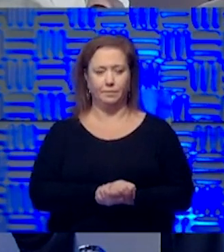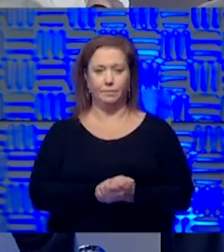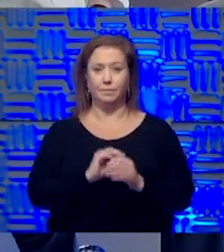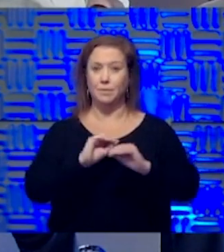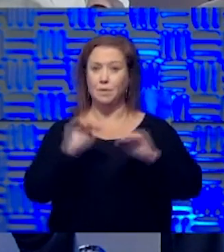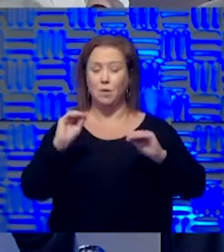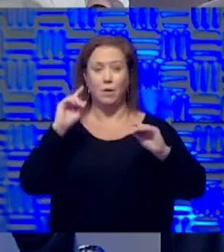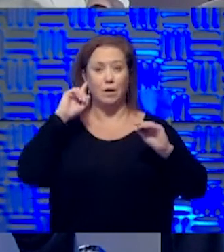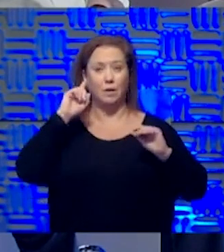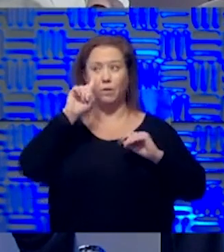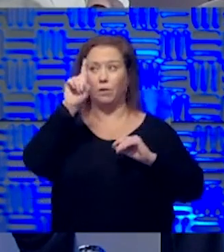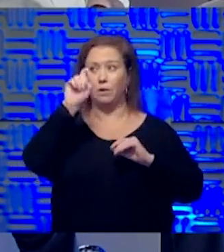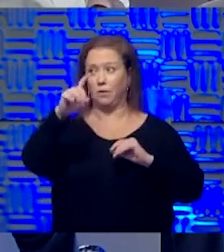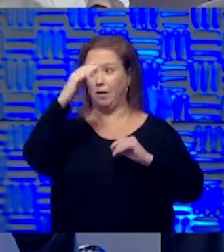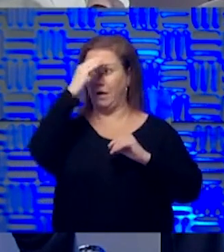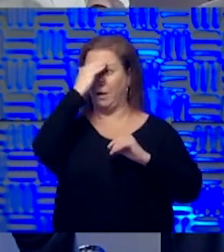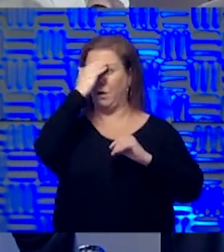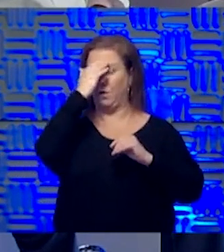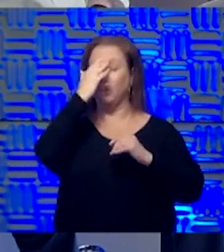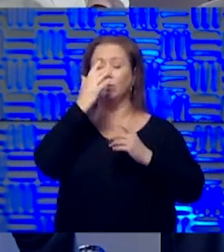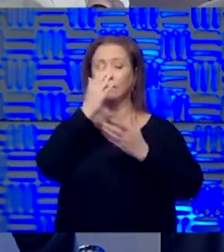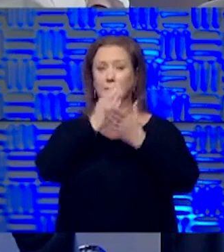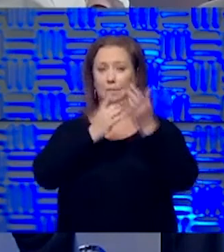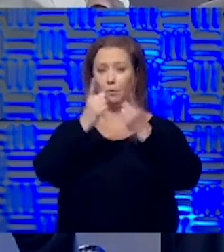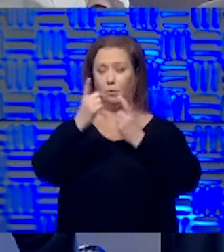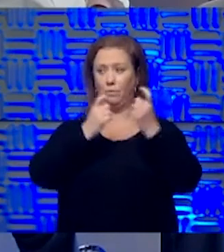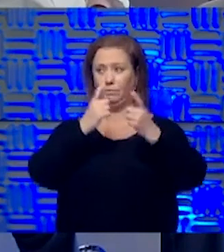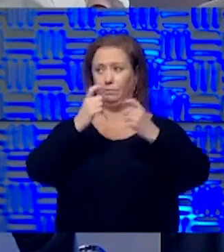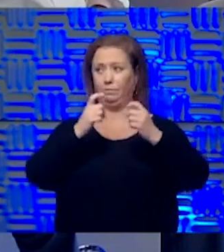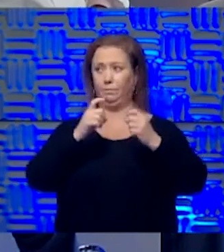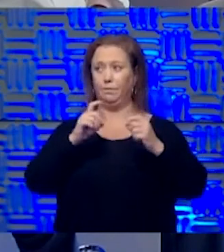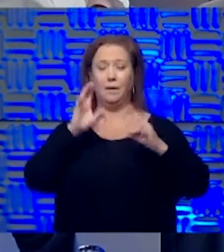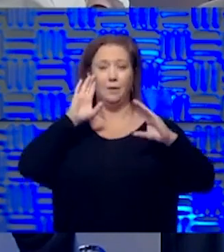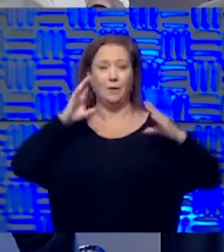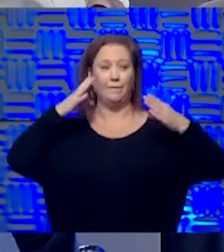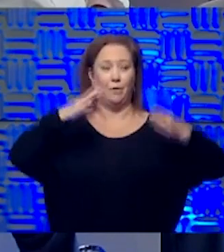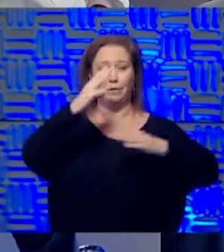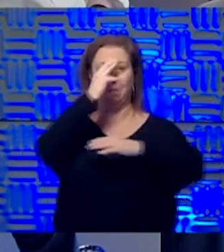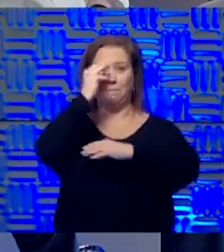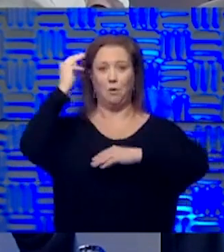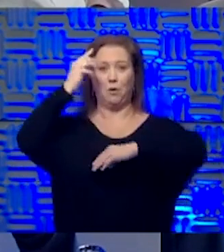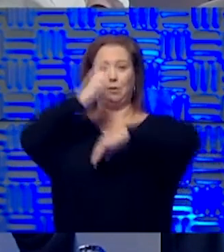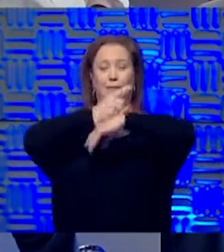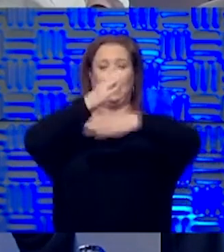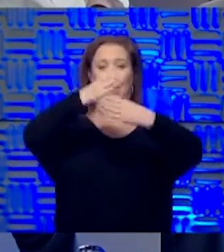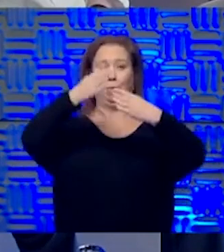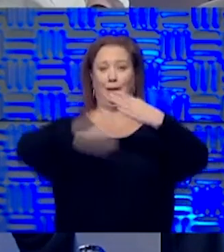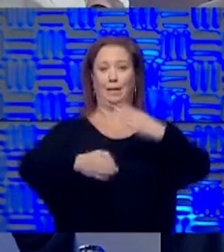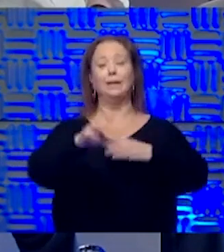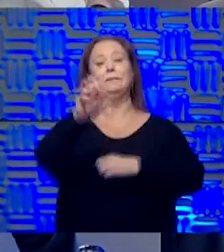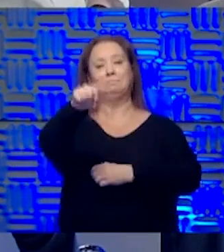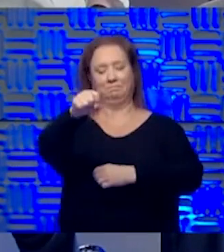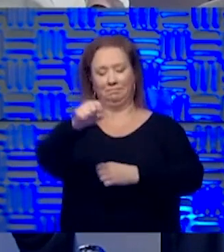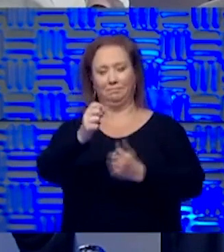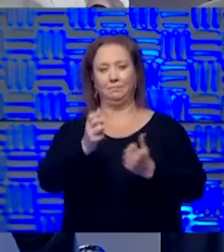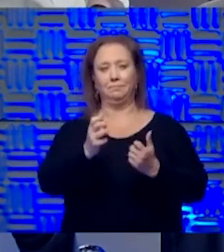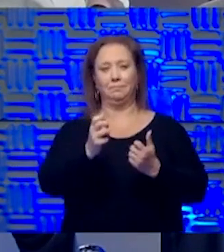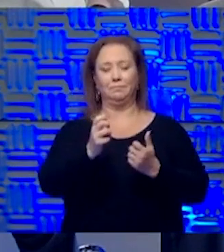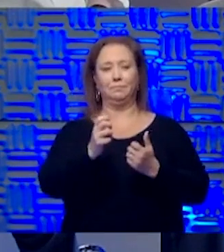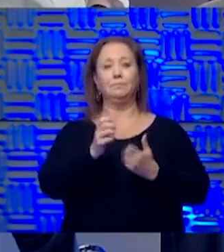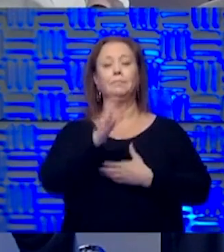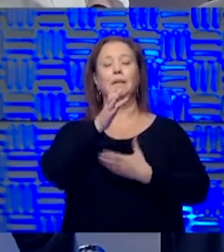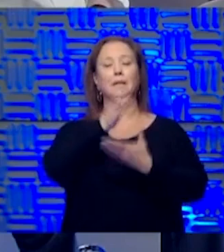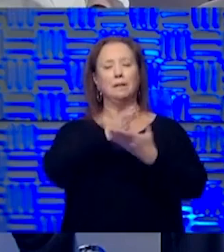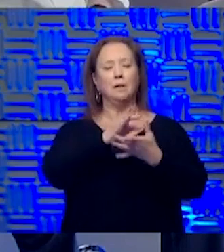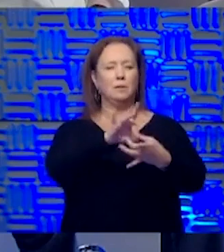Not hearing any, so I know there are some out there, and I'm going to bet they're going to focus on Memorial Day weekend a little. We have a lot of those. One of them is sort of